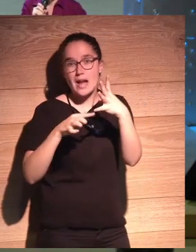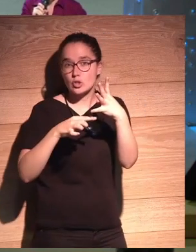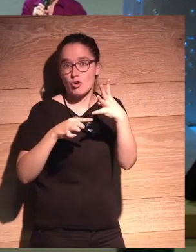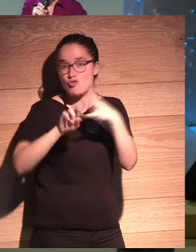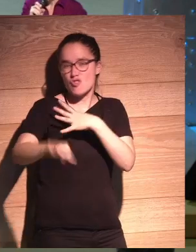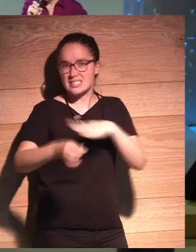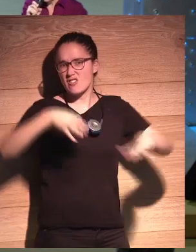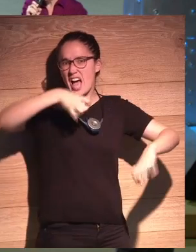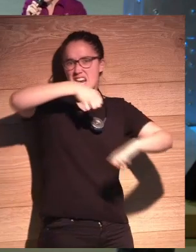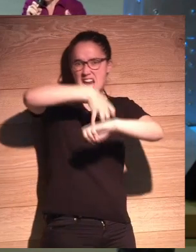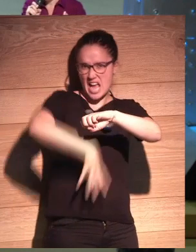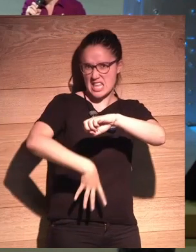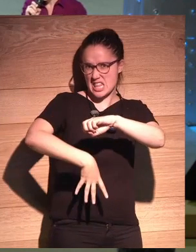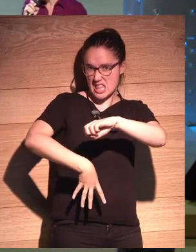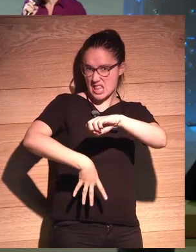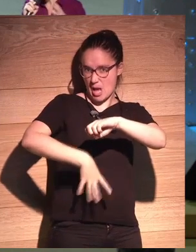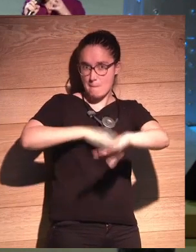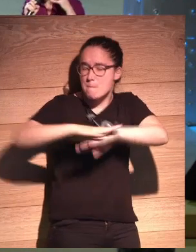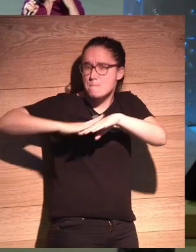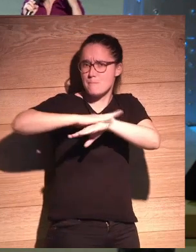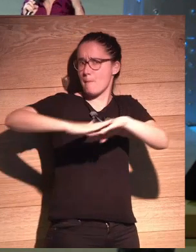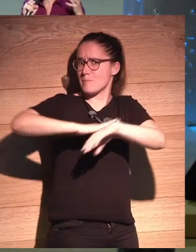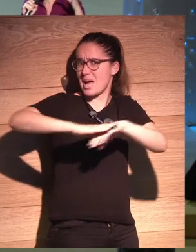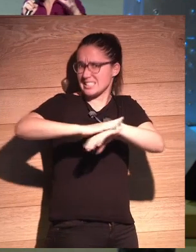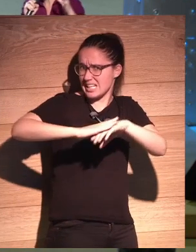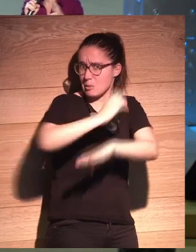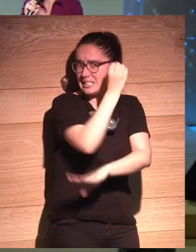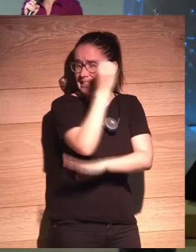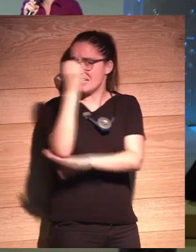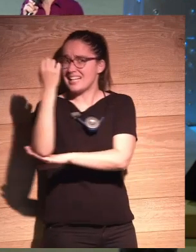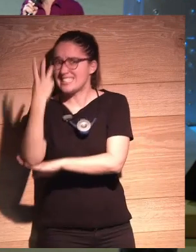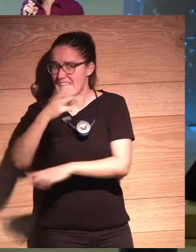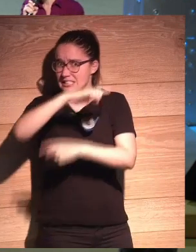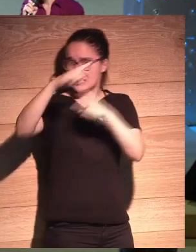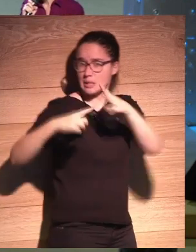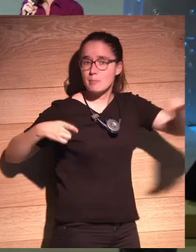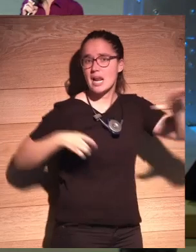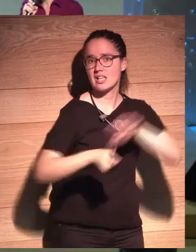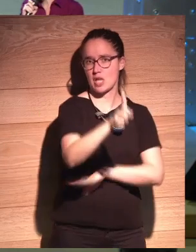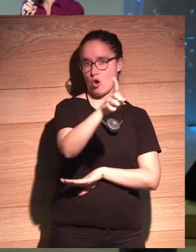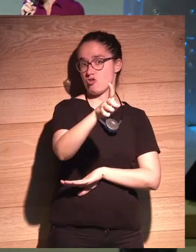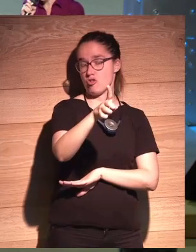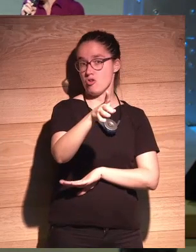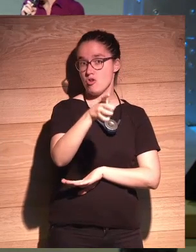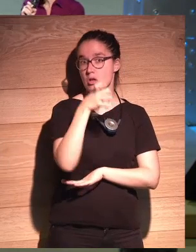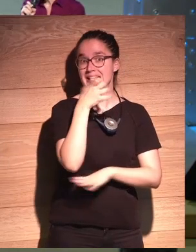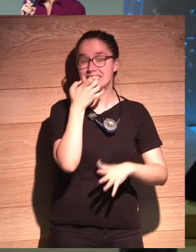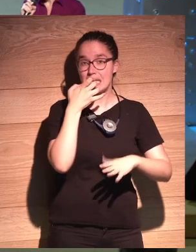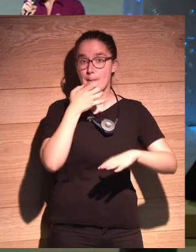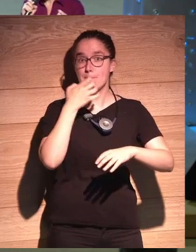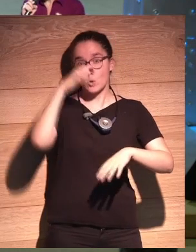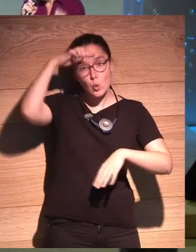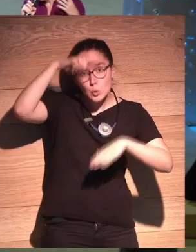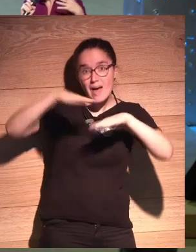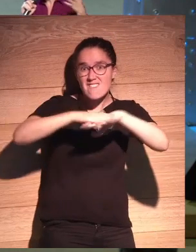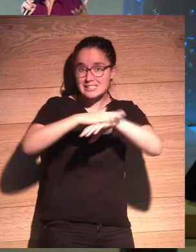you that culture is not the fourth pillar. It is the roots, it is the